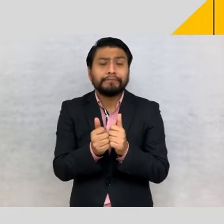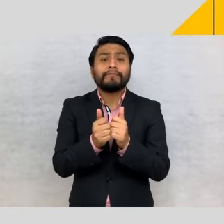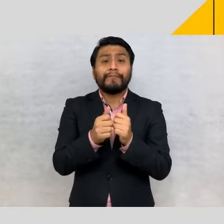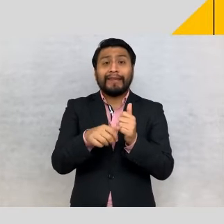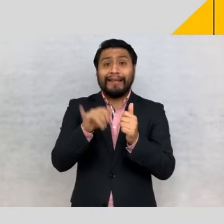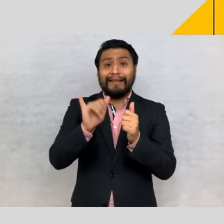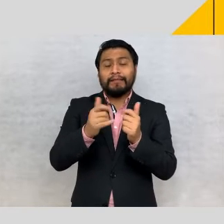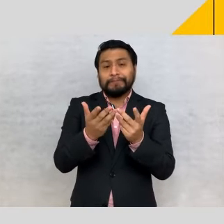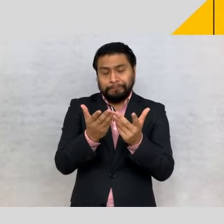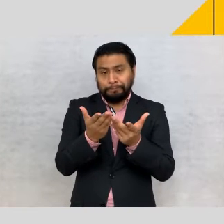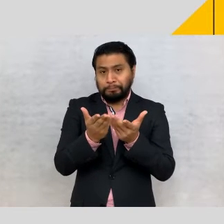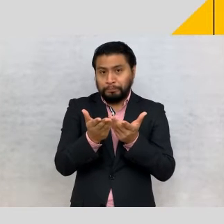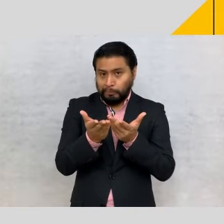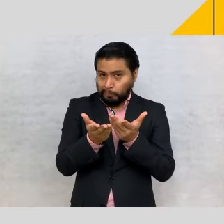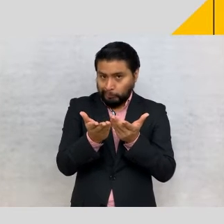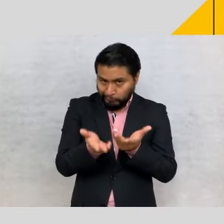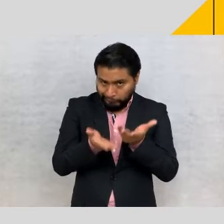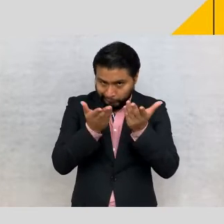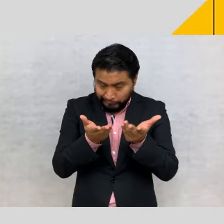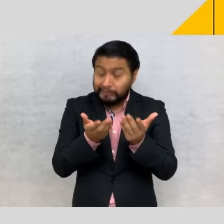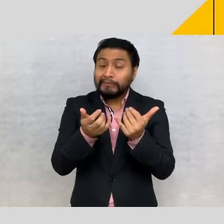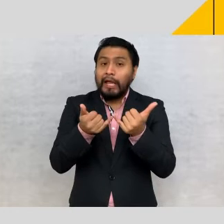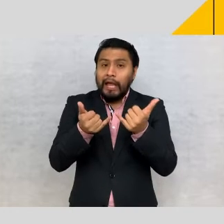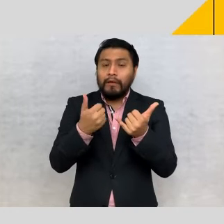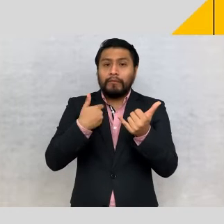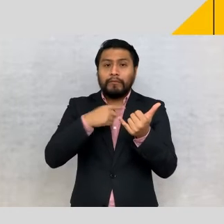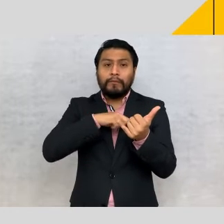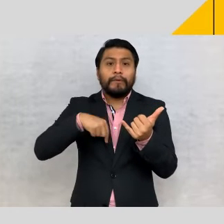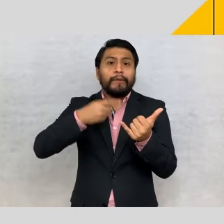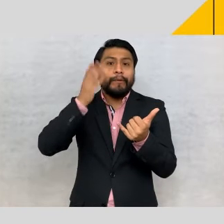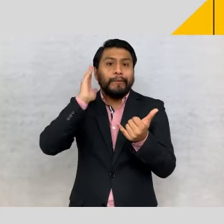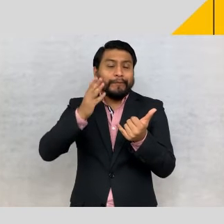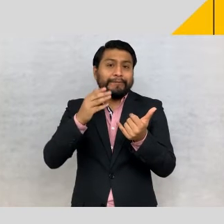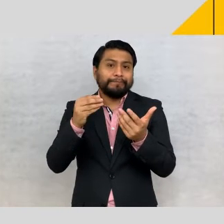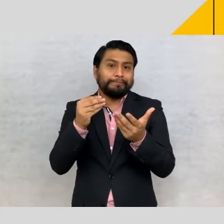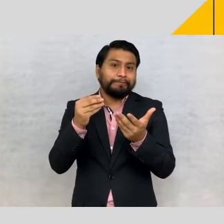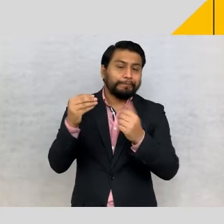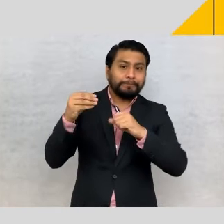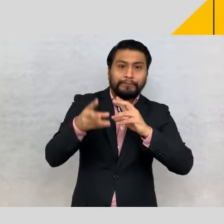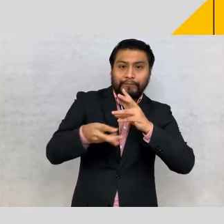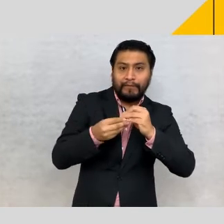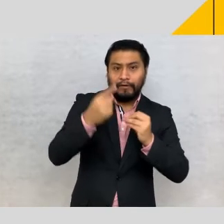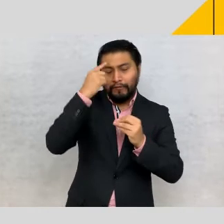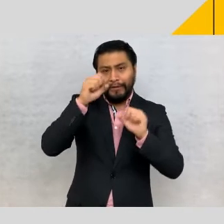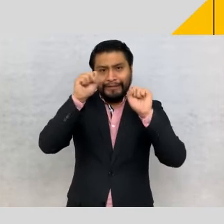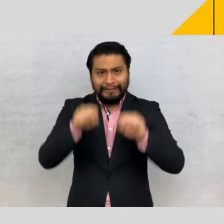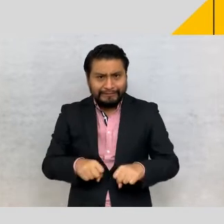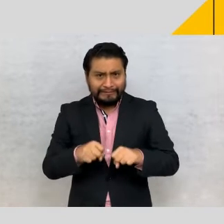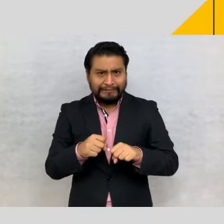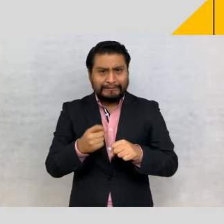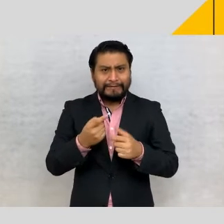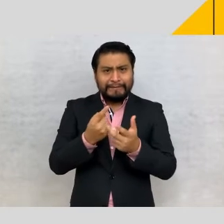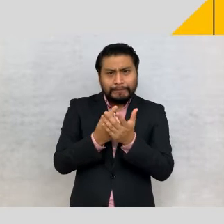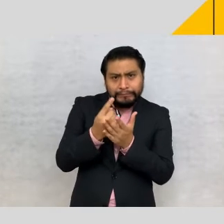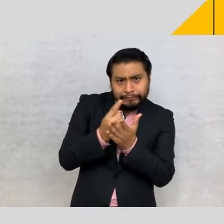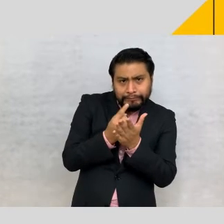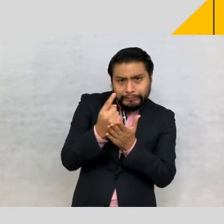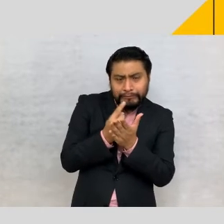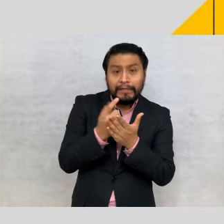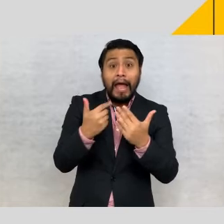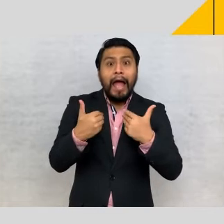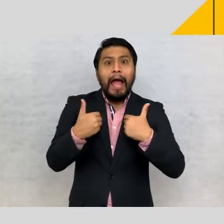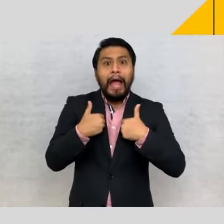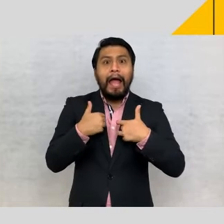the proposal that we are going to submit here to analysis that will have a direct